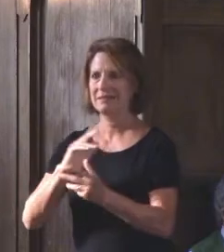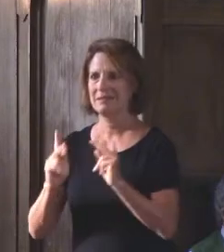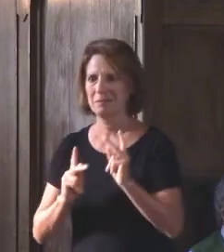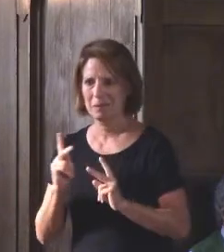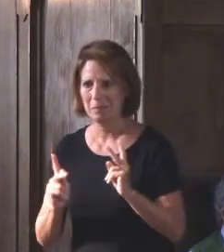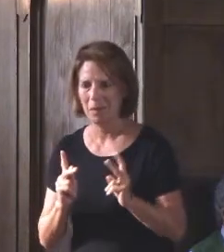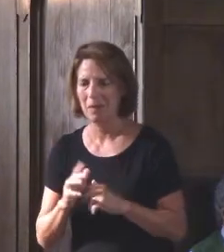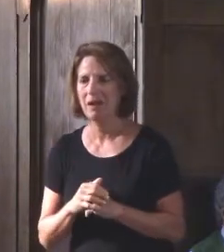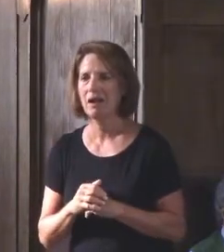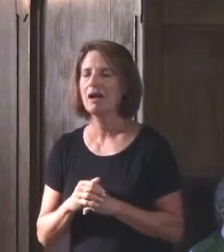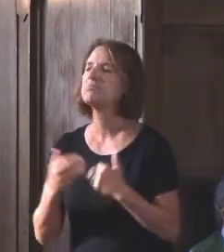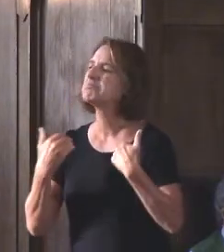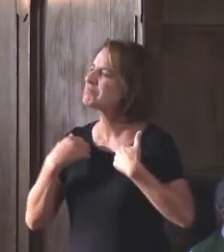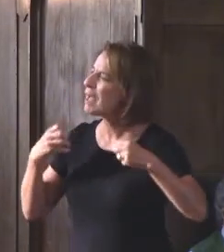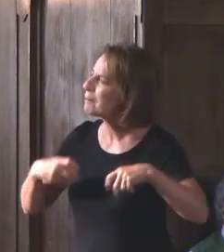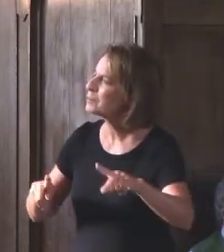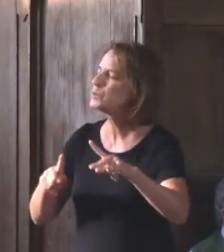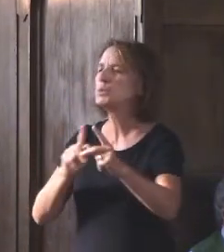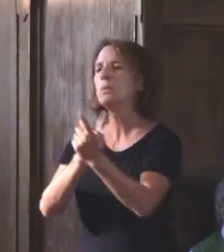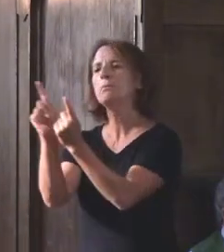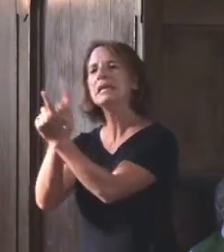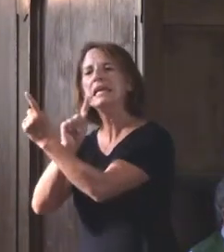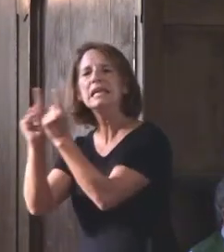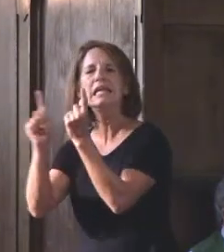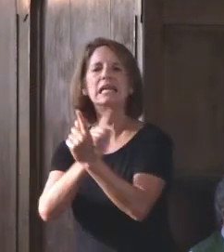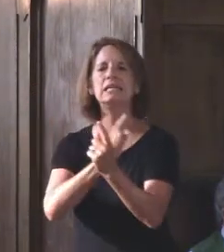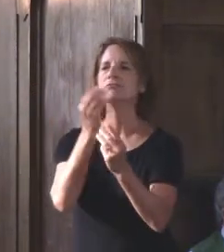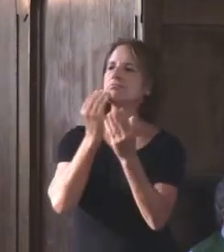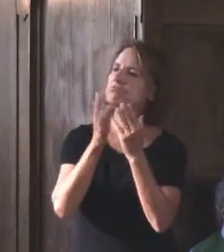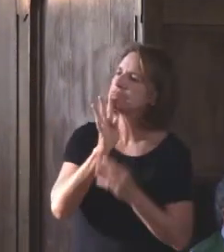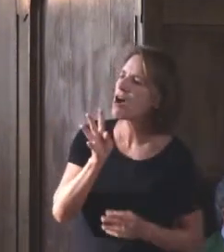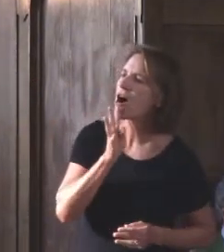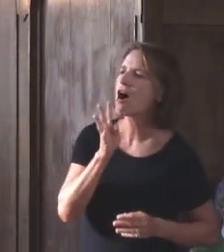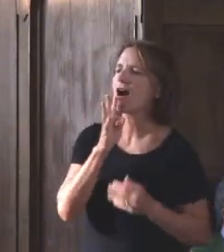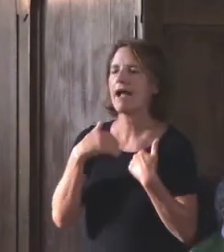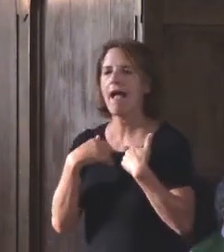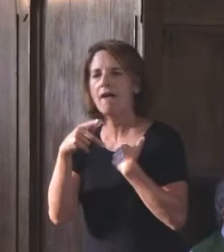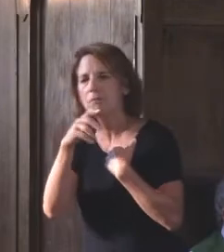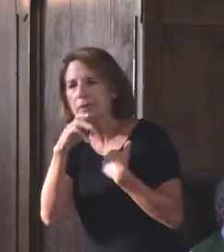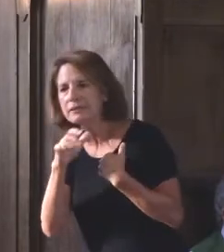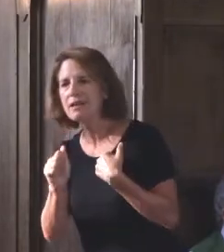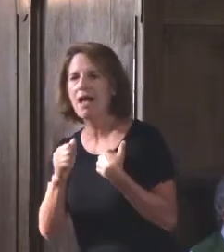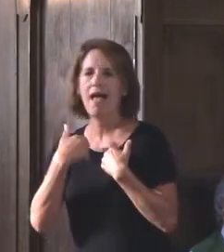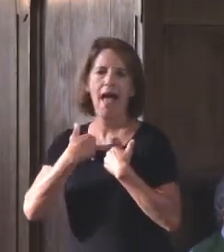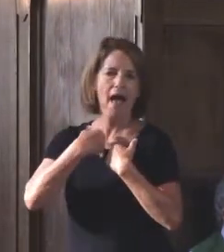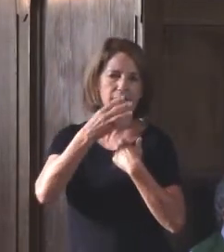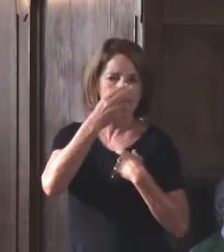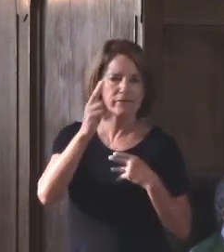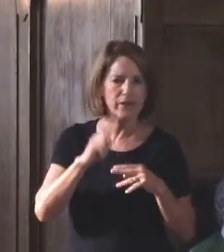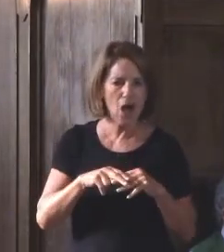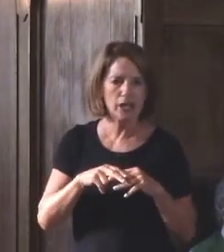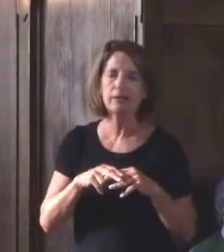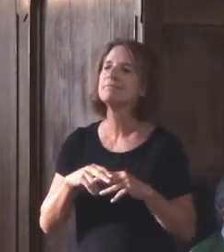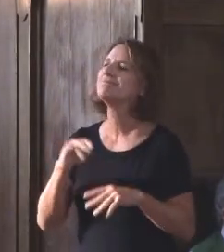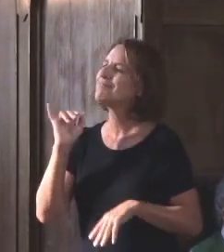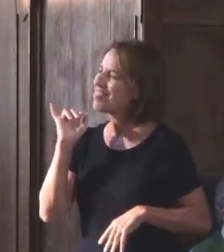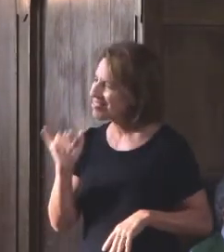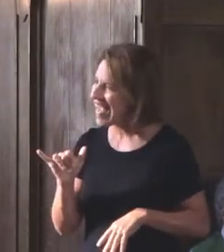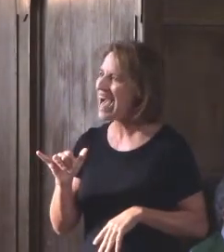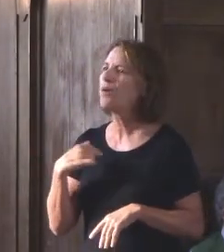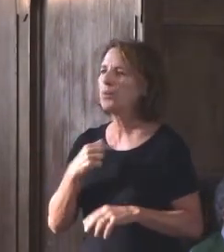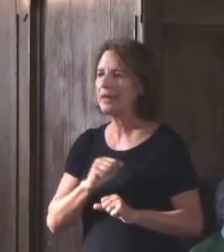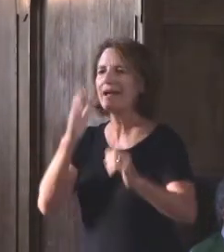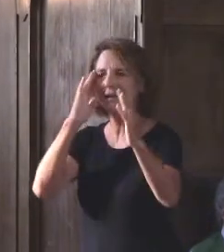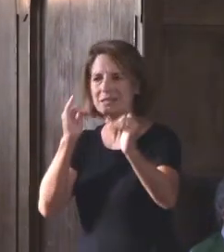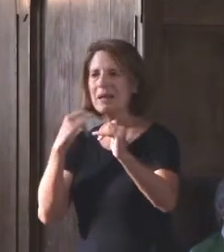to just meet each other and talk and eat pizza and have fun. This is what we can expect as followers of the Lord.